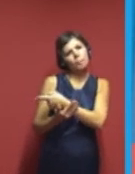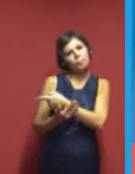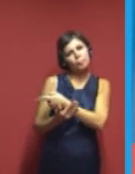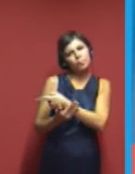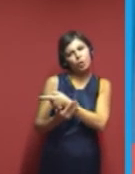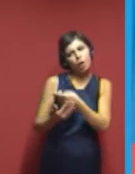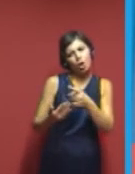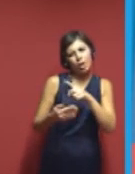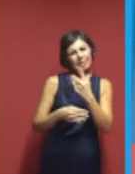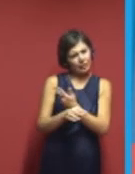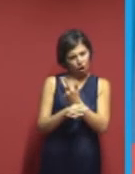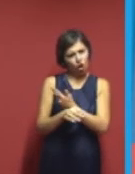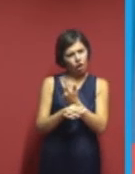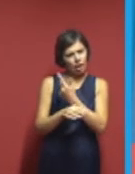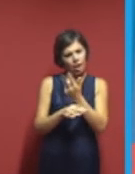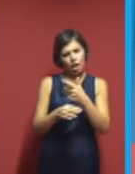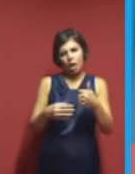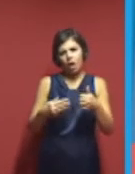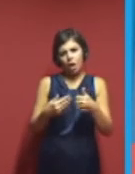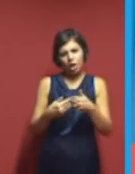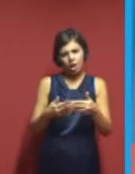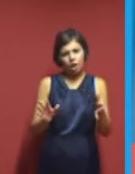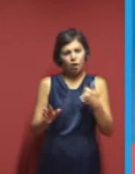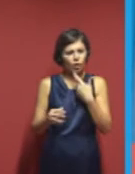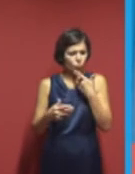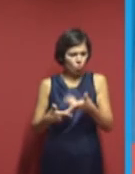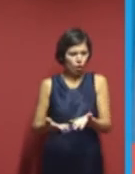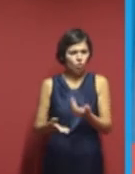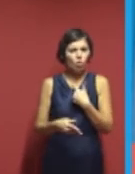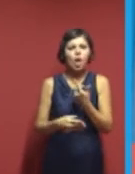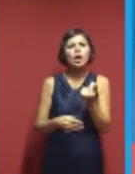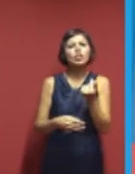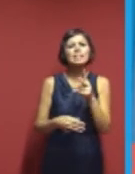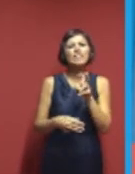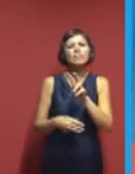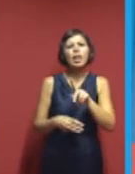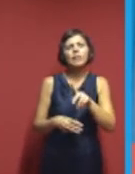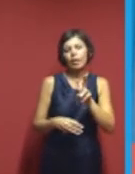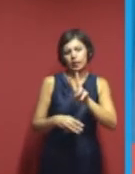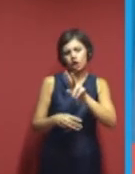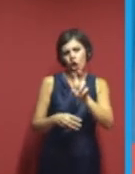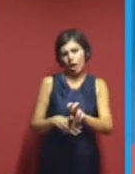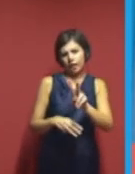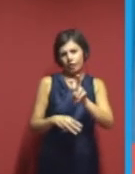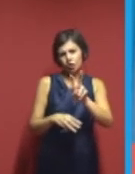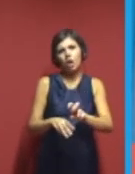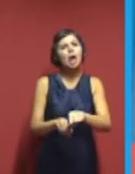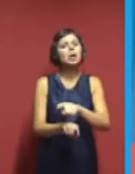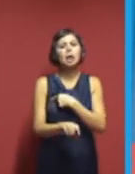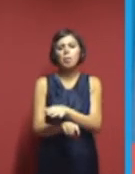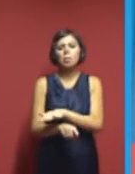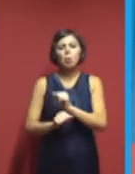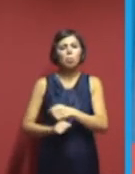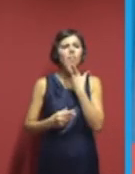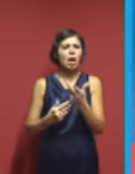as a suggested donation, but it's pay what you can. So it's really inclusive. And similarly, we also have Teen Open Shop